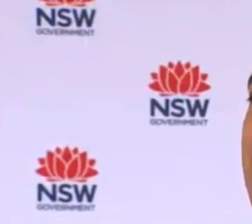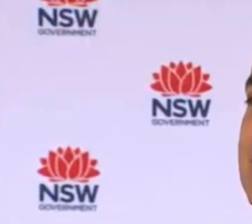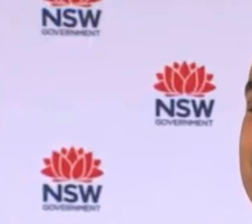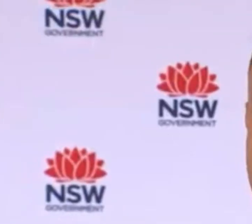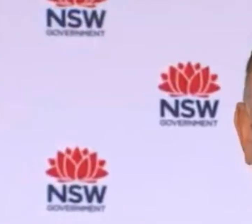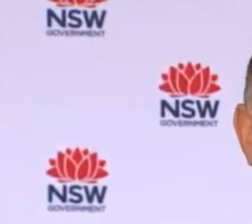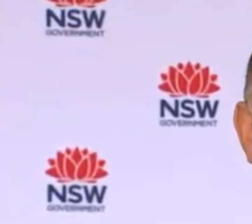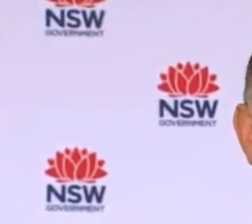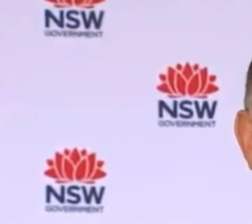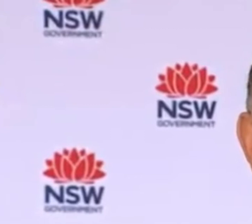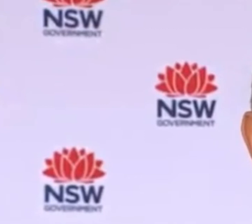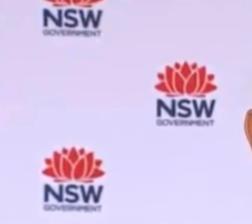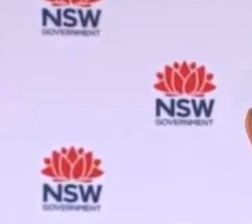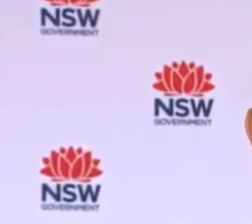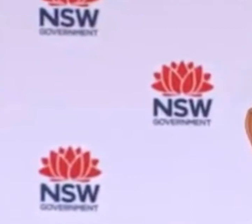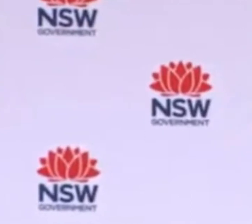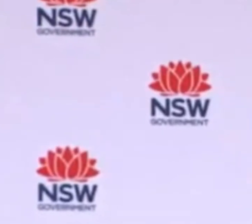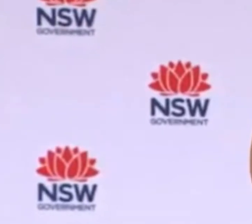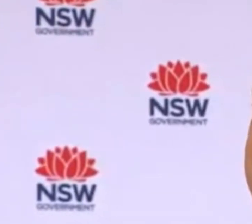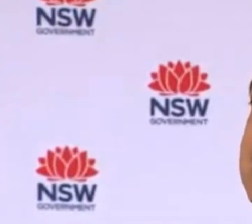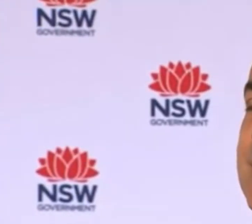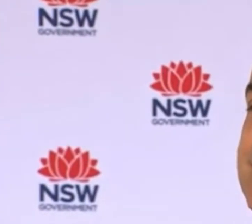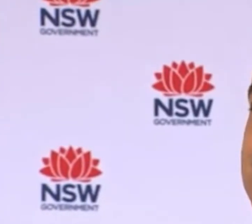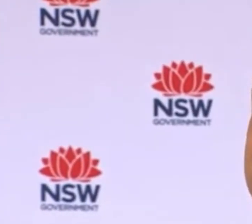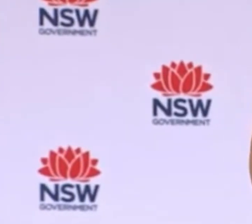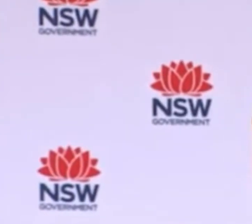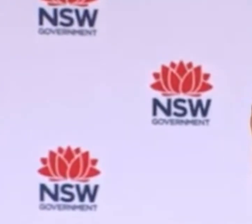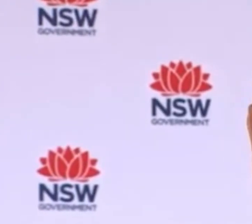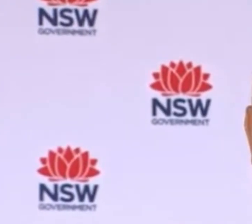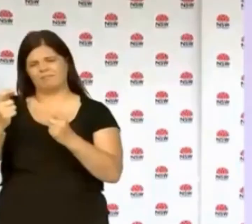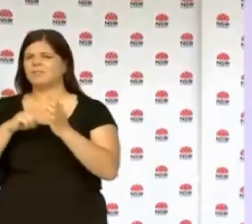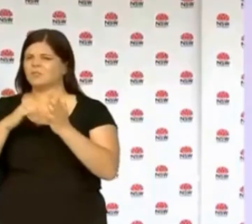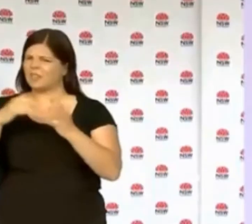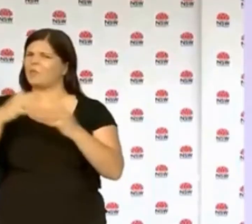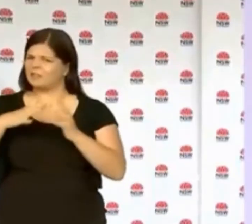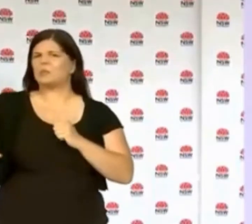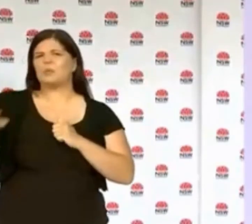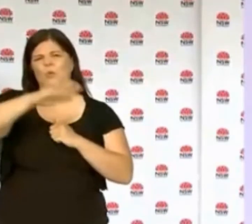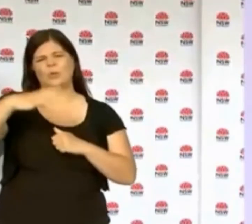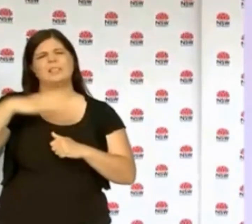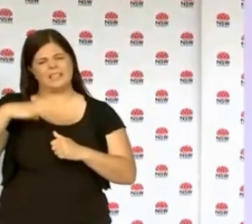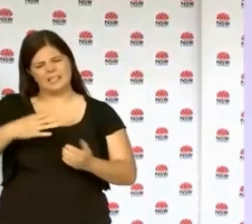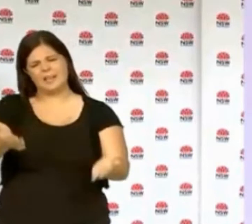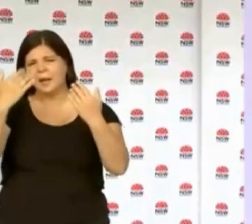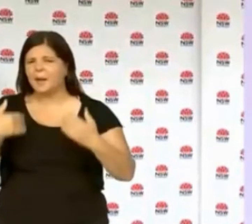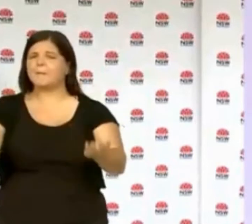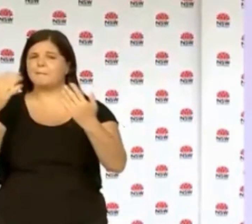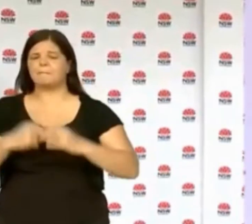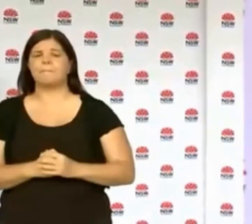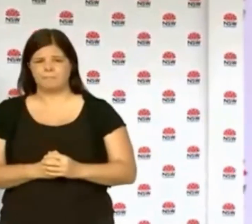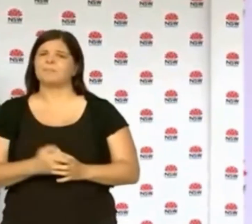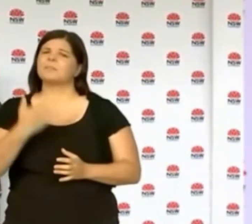My message and my plea will always be about testing and test numbers in New South Wales. I'm urging again New South Wales to come